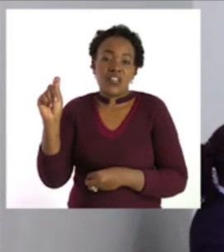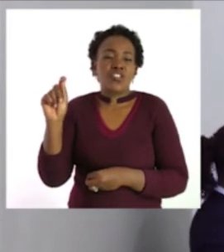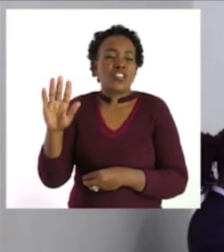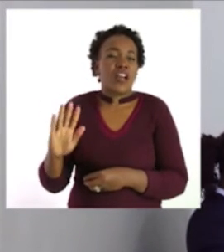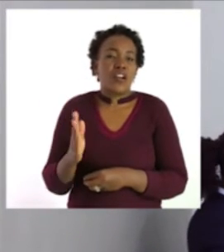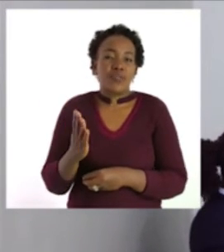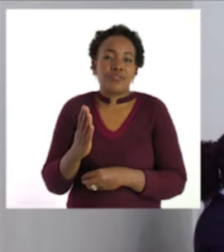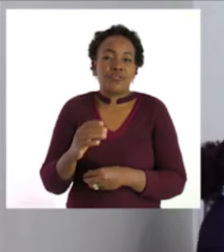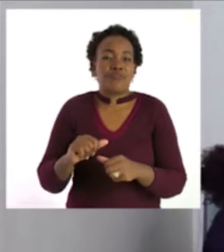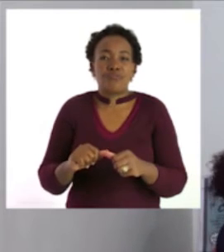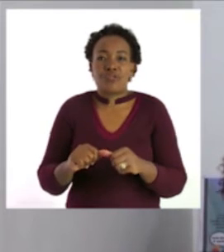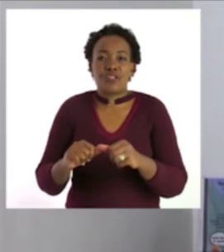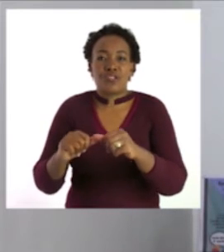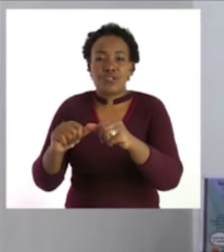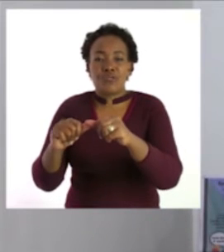to do.